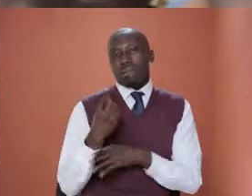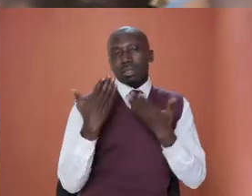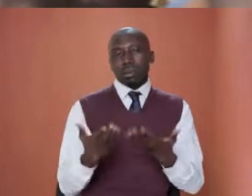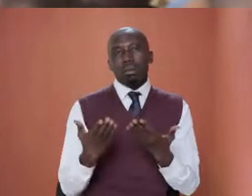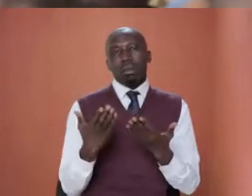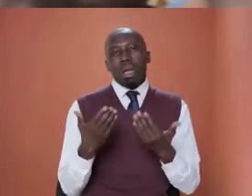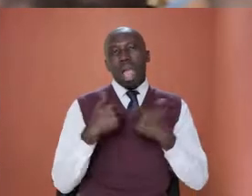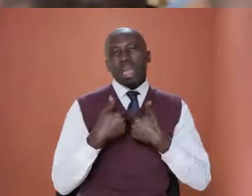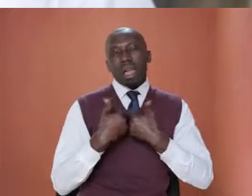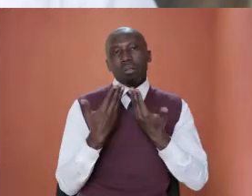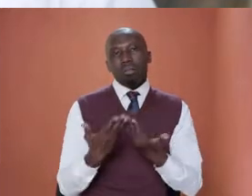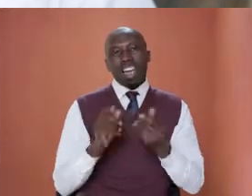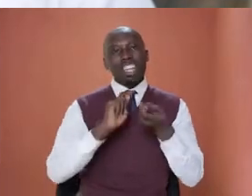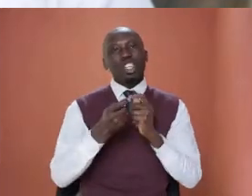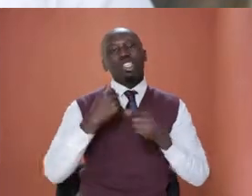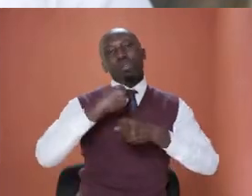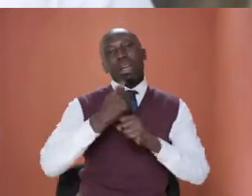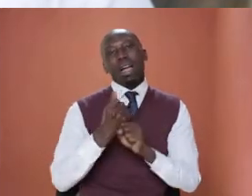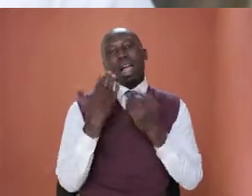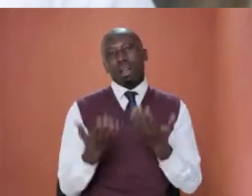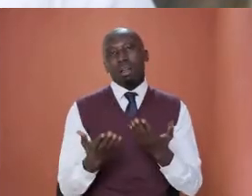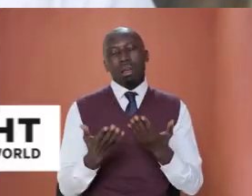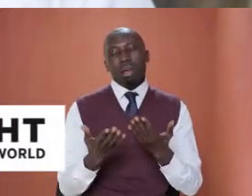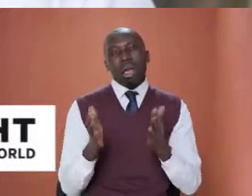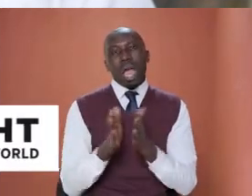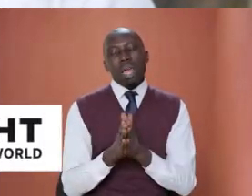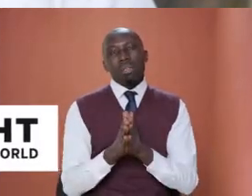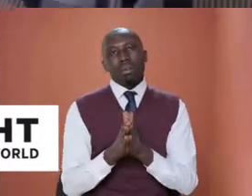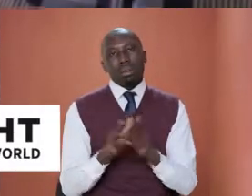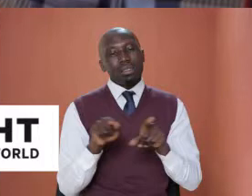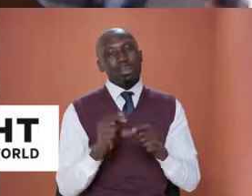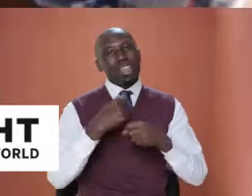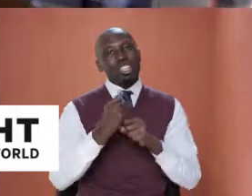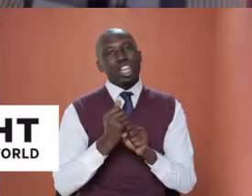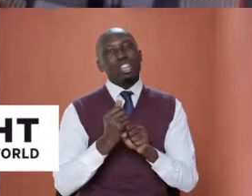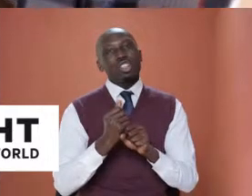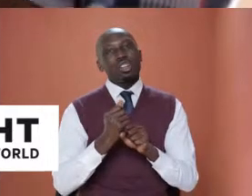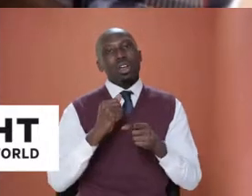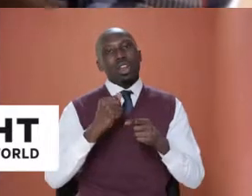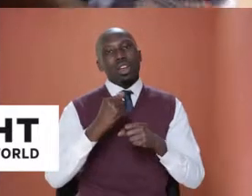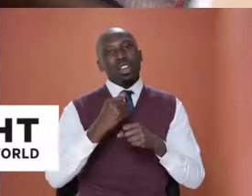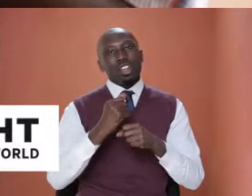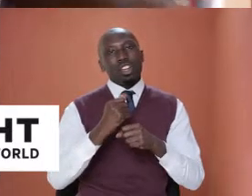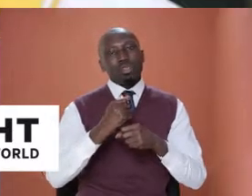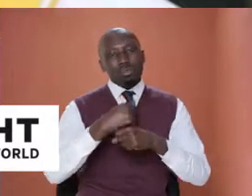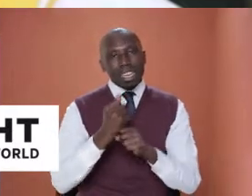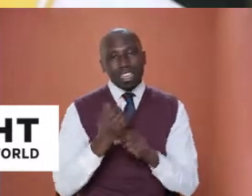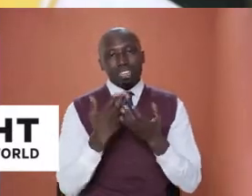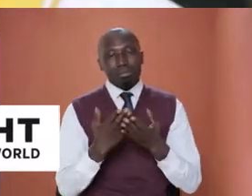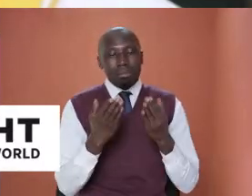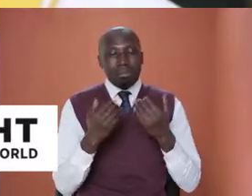all, I am a change maker. And in change making, my role is to